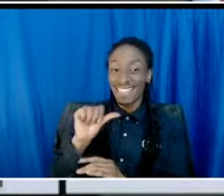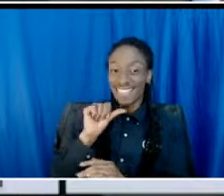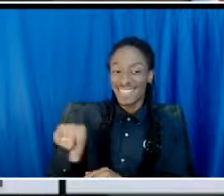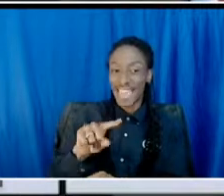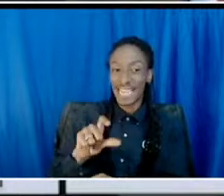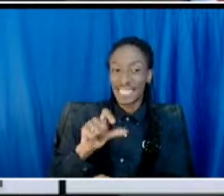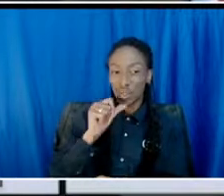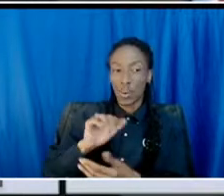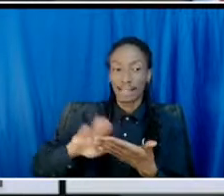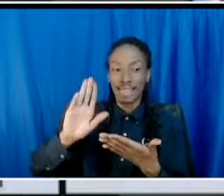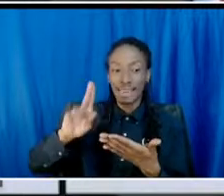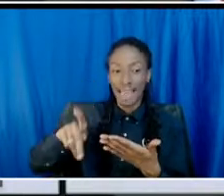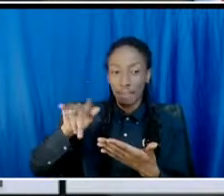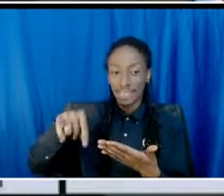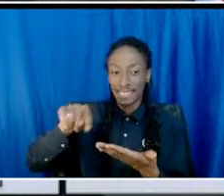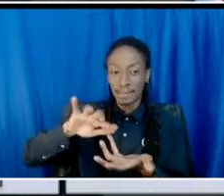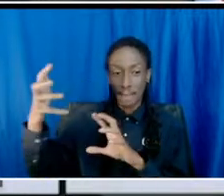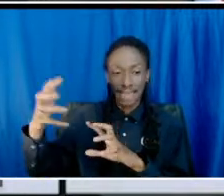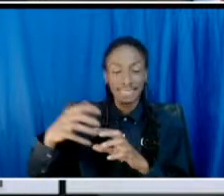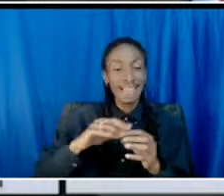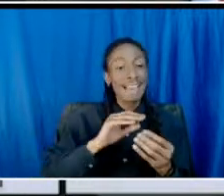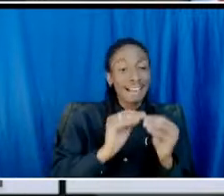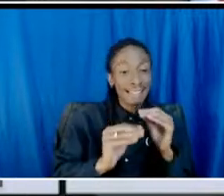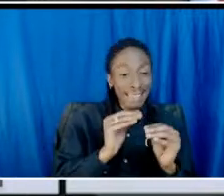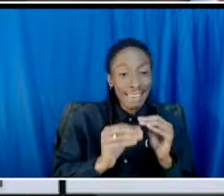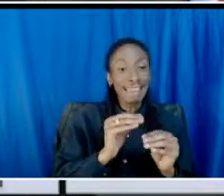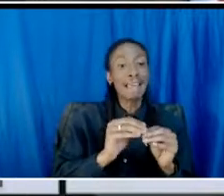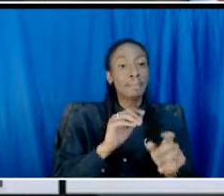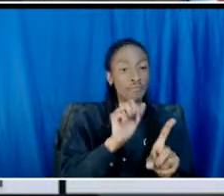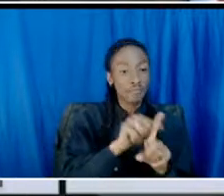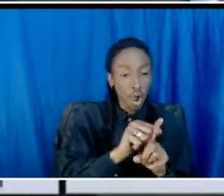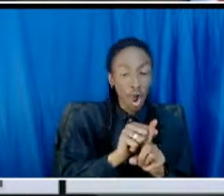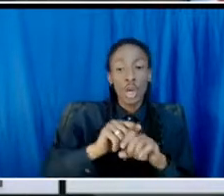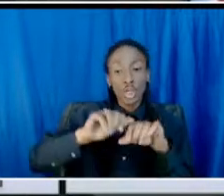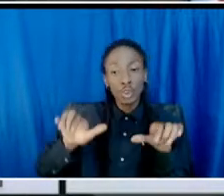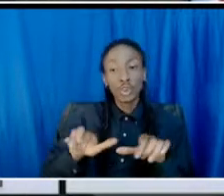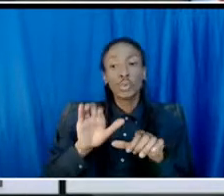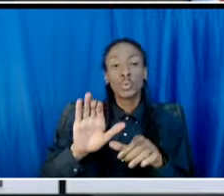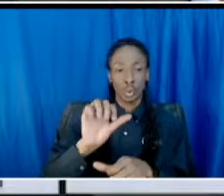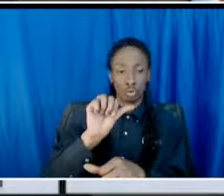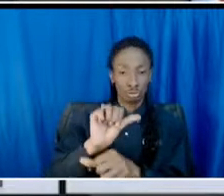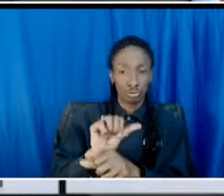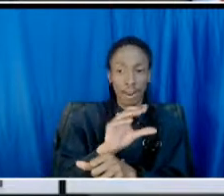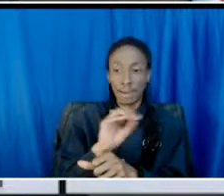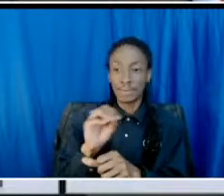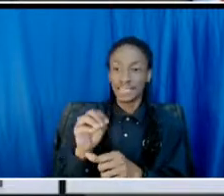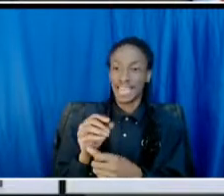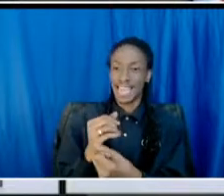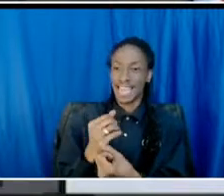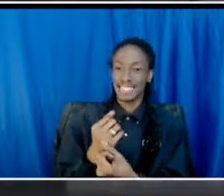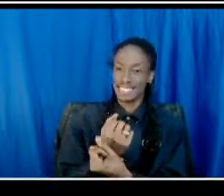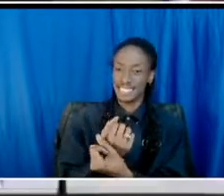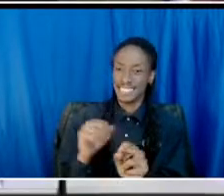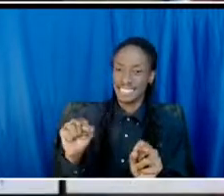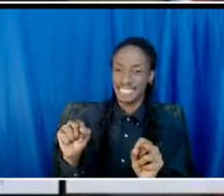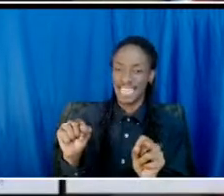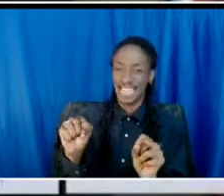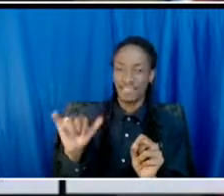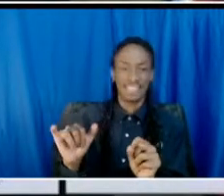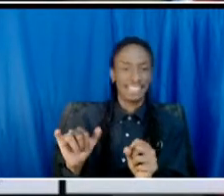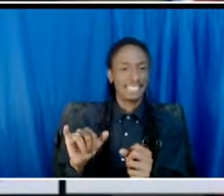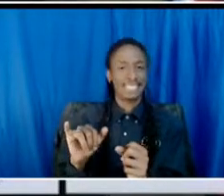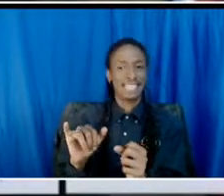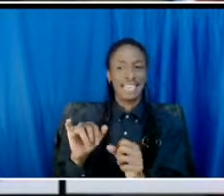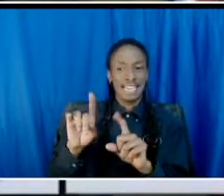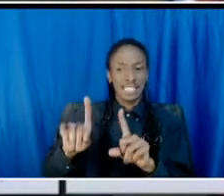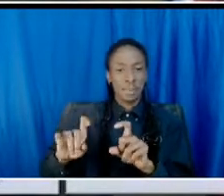the fraud, do your jobs, and save this little experiment in self-government. Again, I